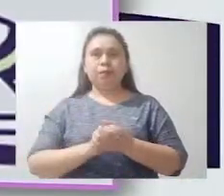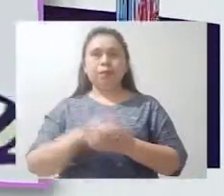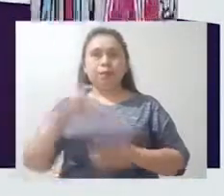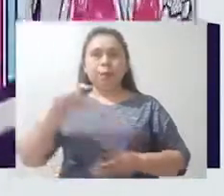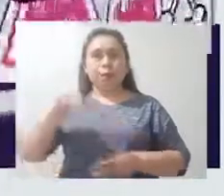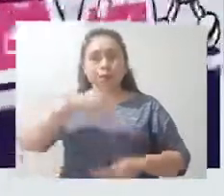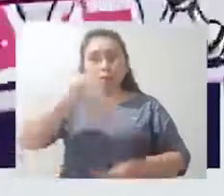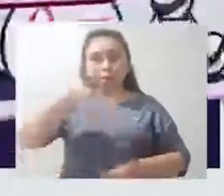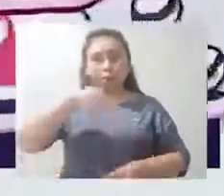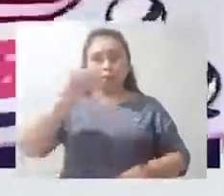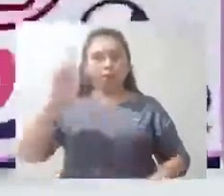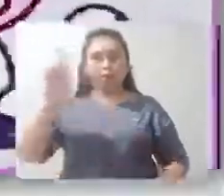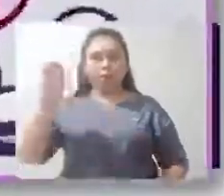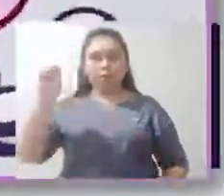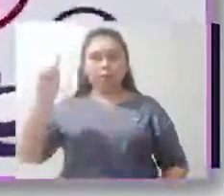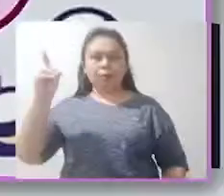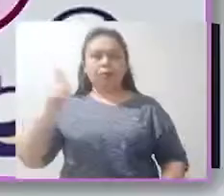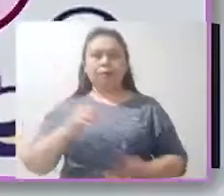steering rod.